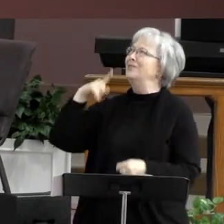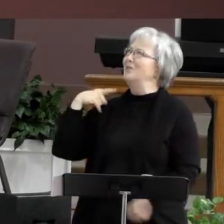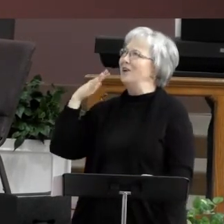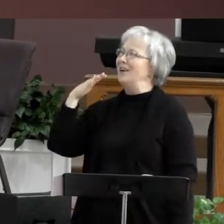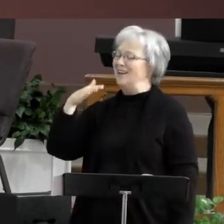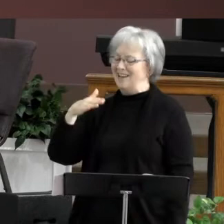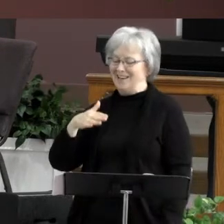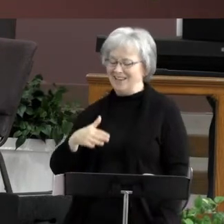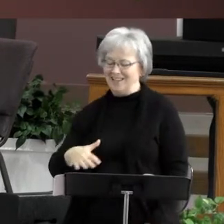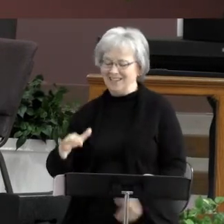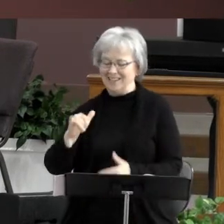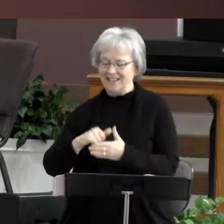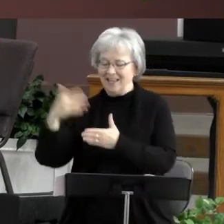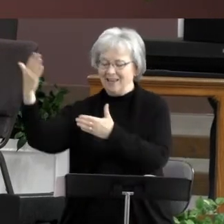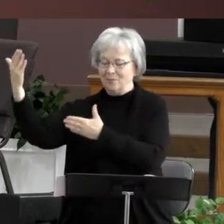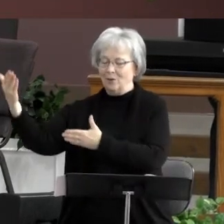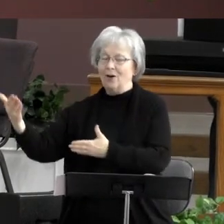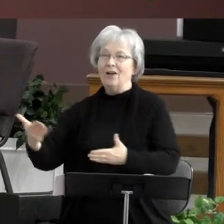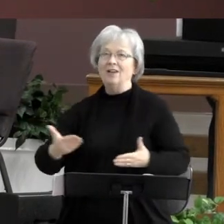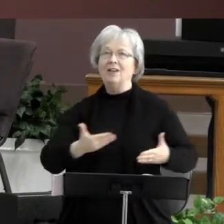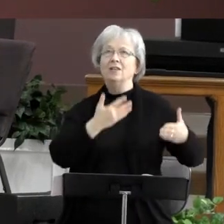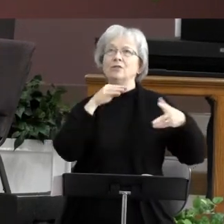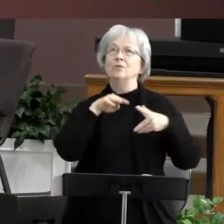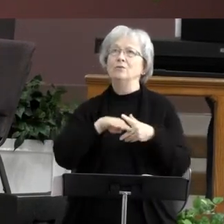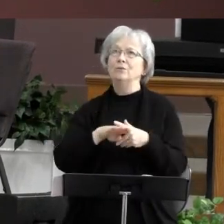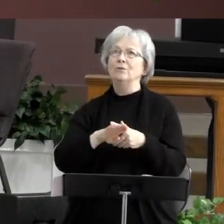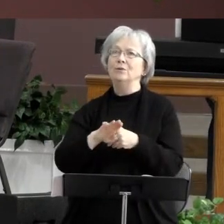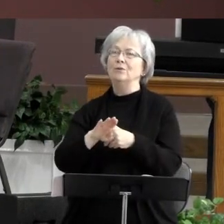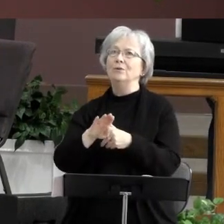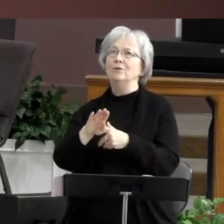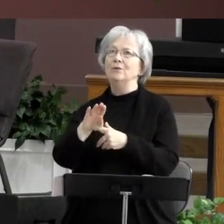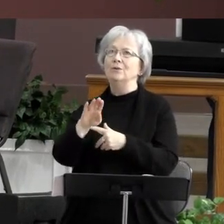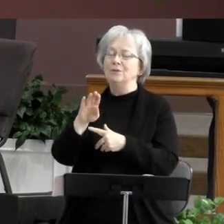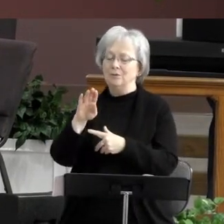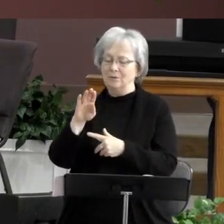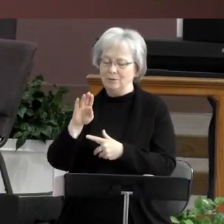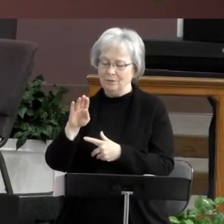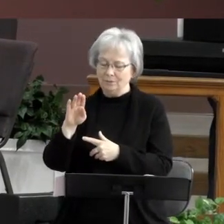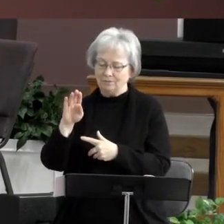His grace that's brought us through.